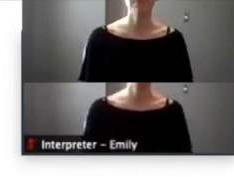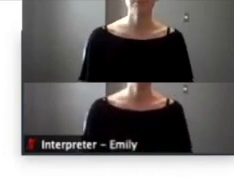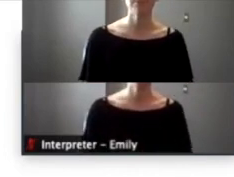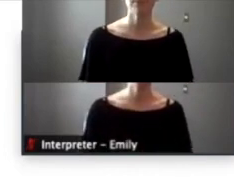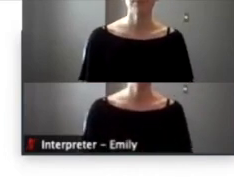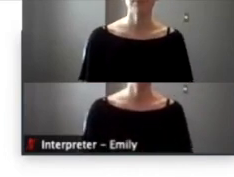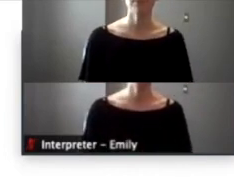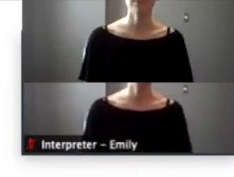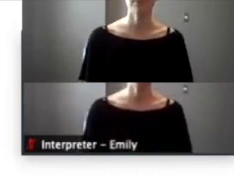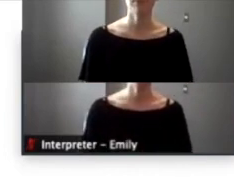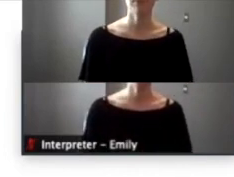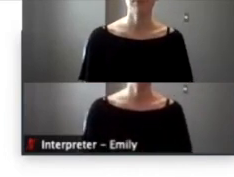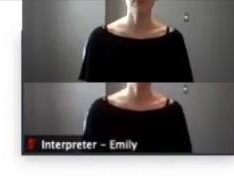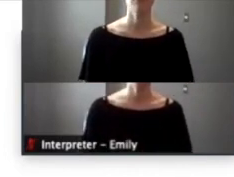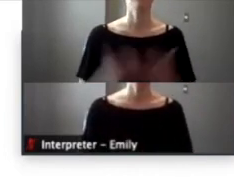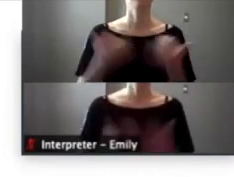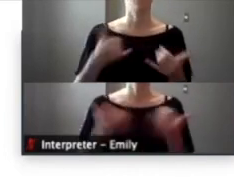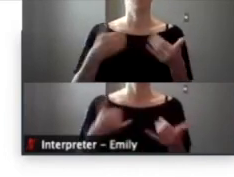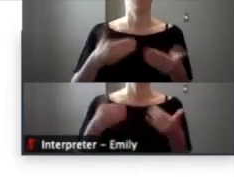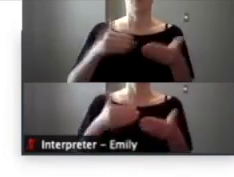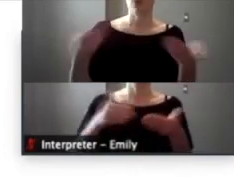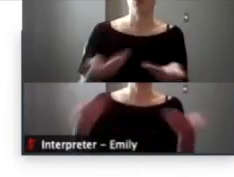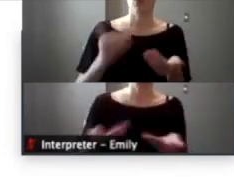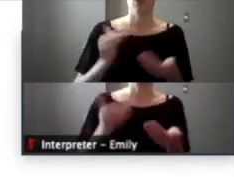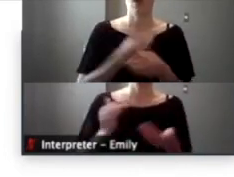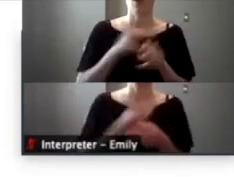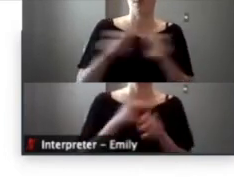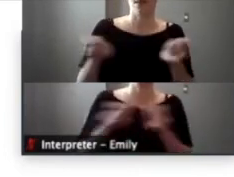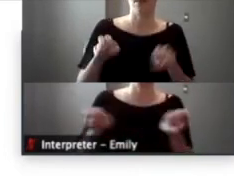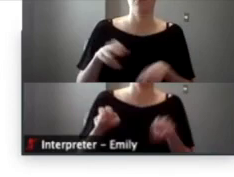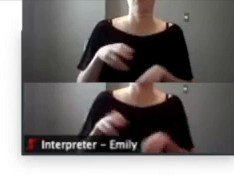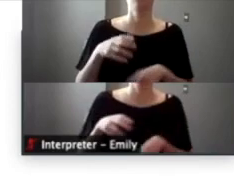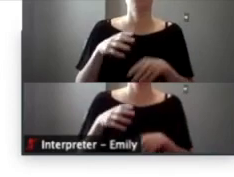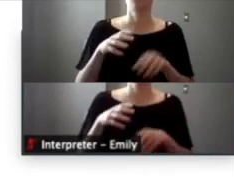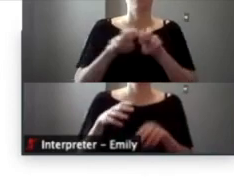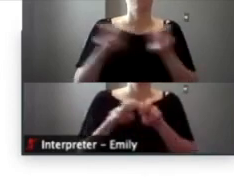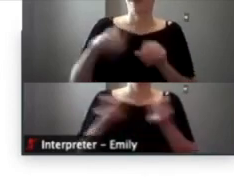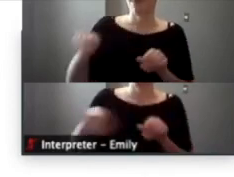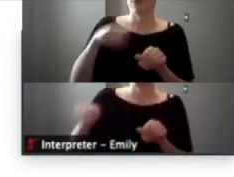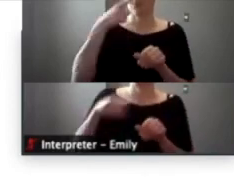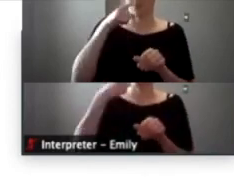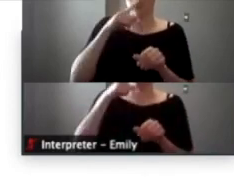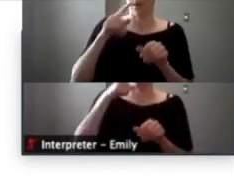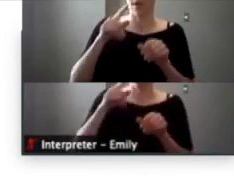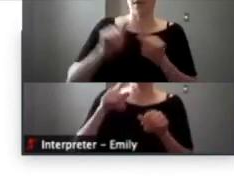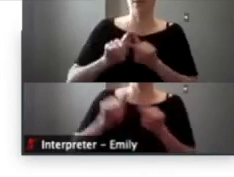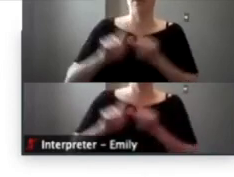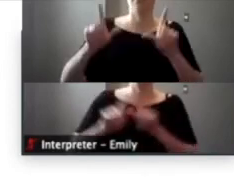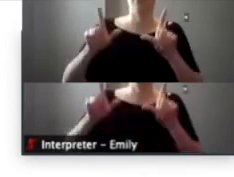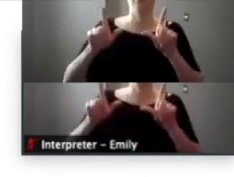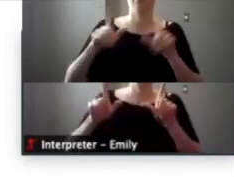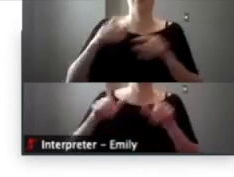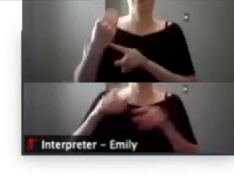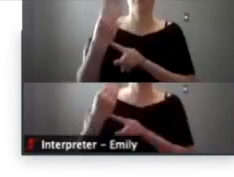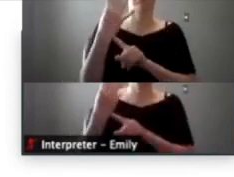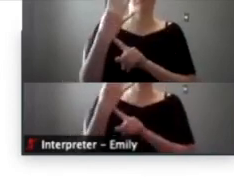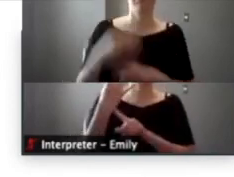So now I'm going to introduce our panelists. And so if you would turn on your video so we can see you, that would be great.